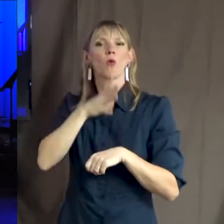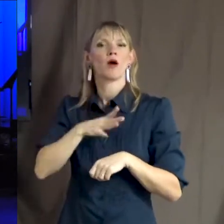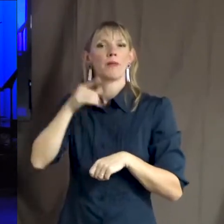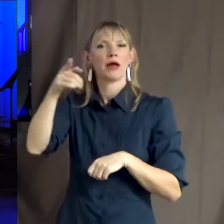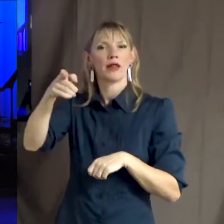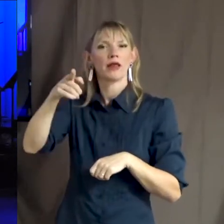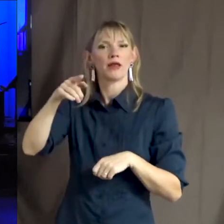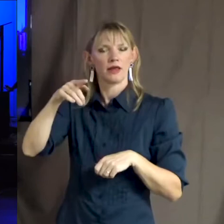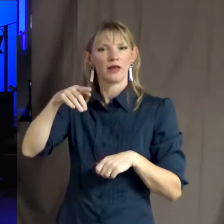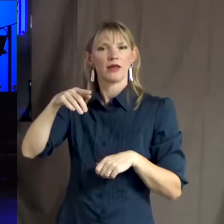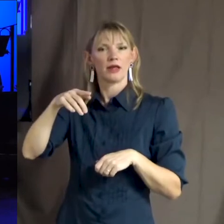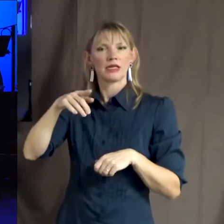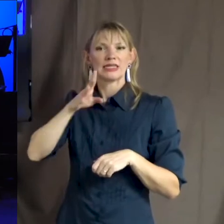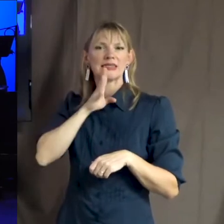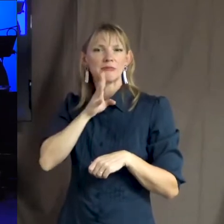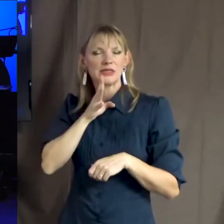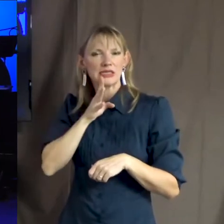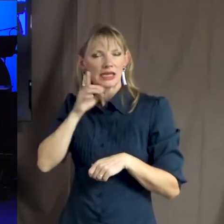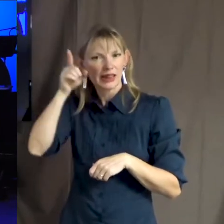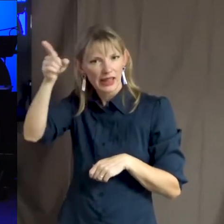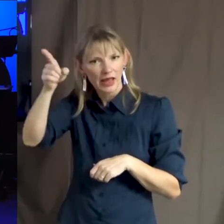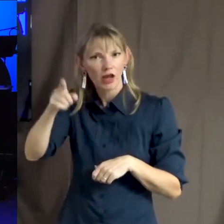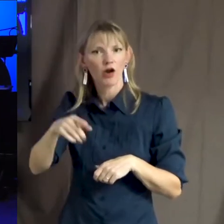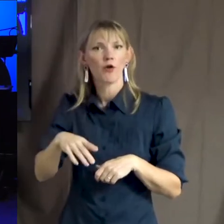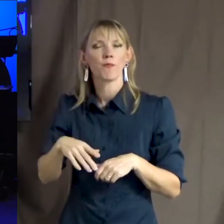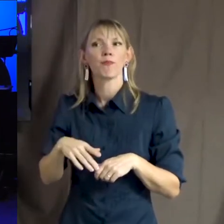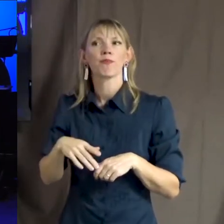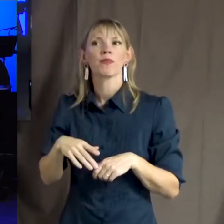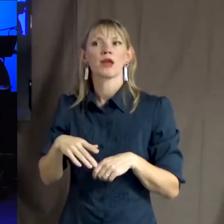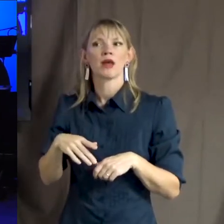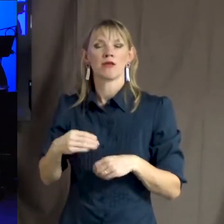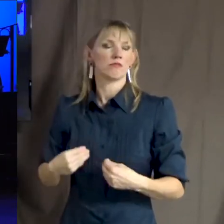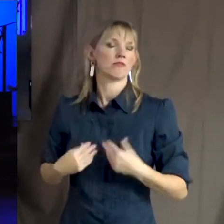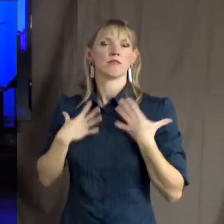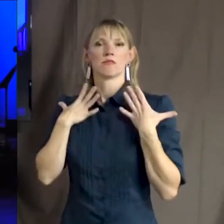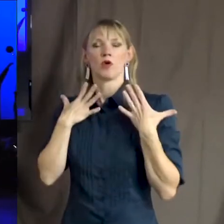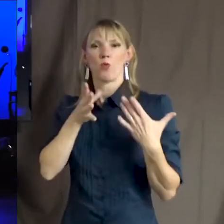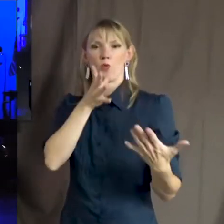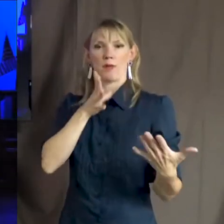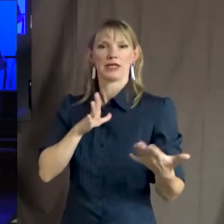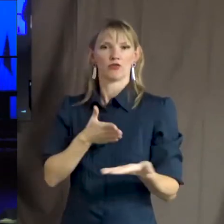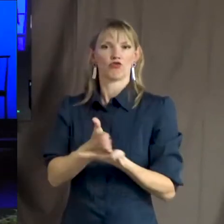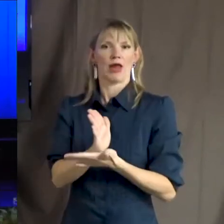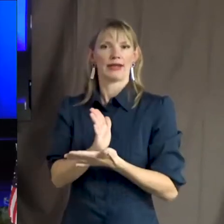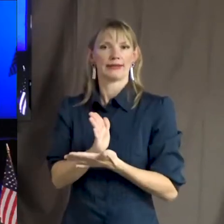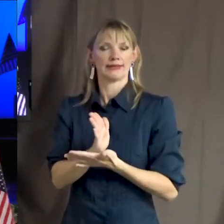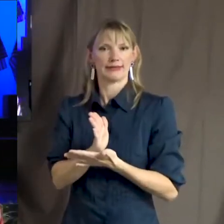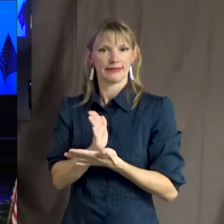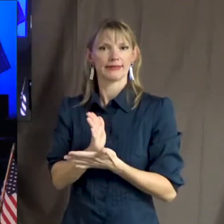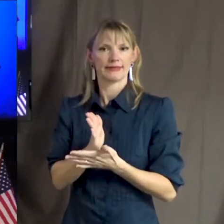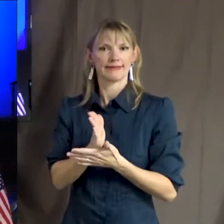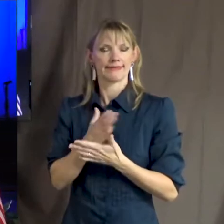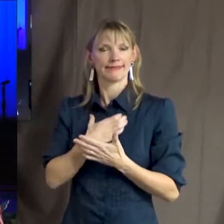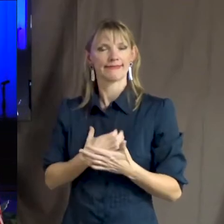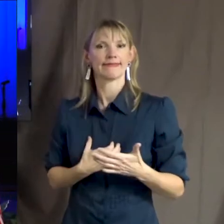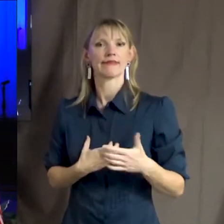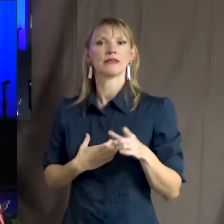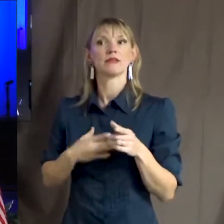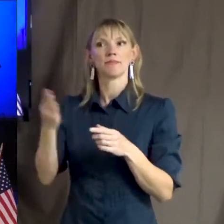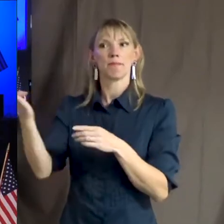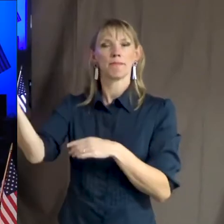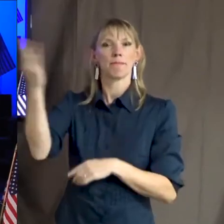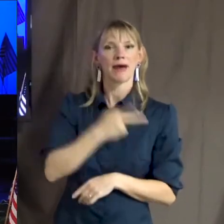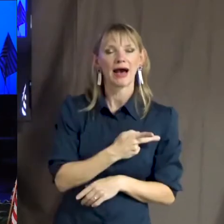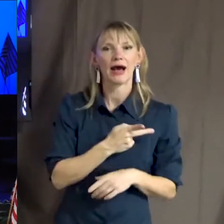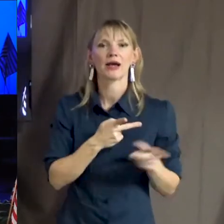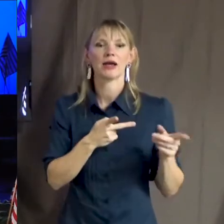suffragette there, speak, and it inspired her to find her calling of women's rights. She would come back and organize this